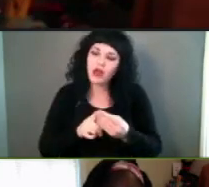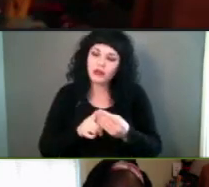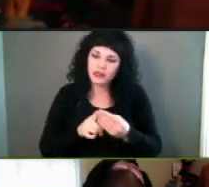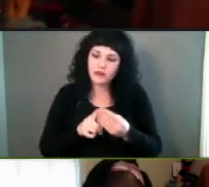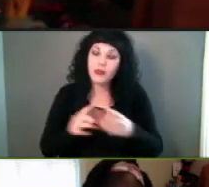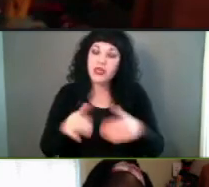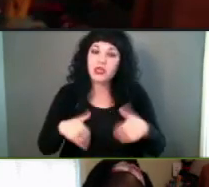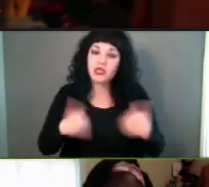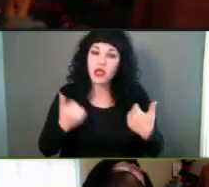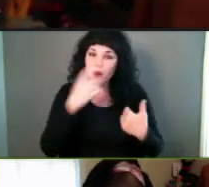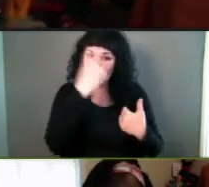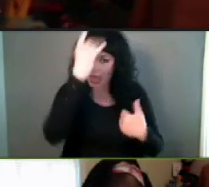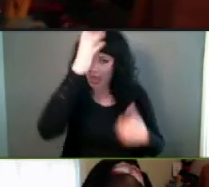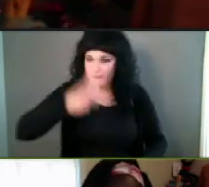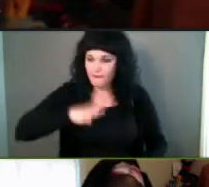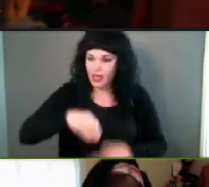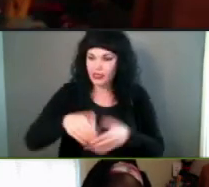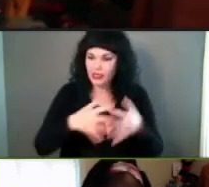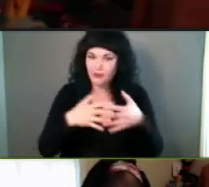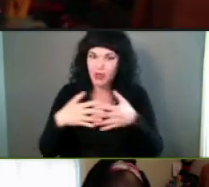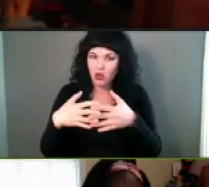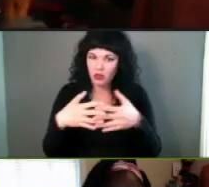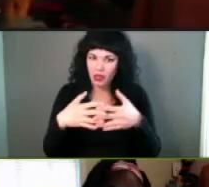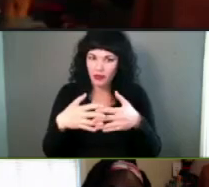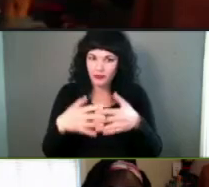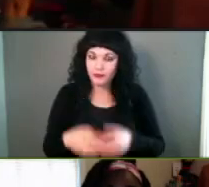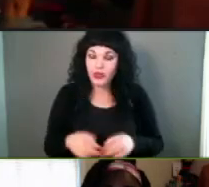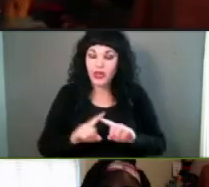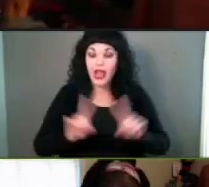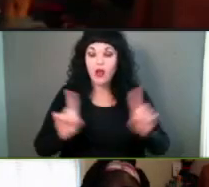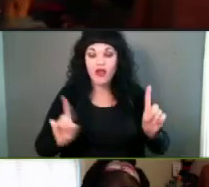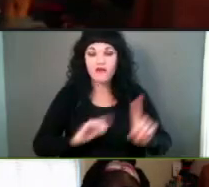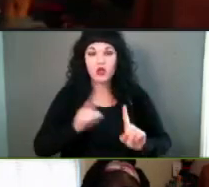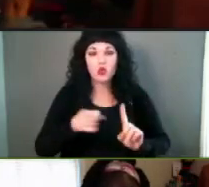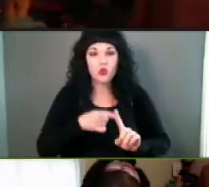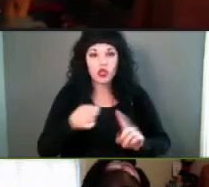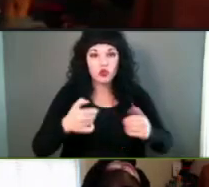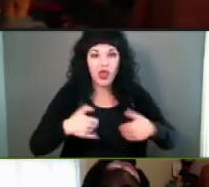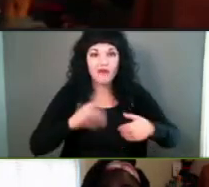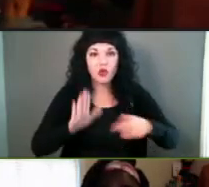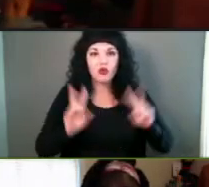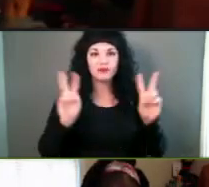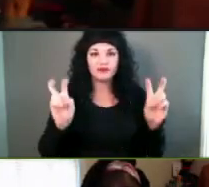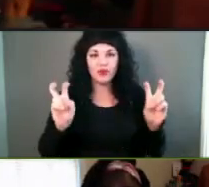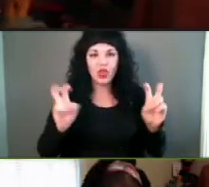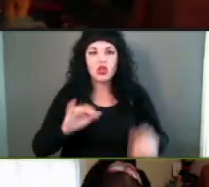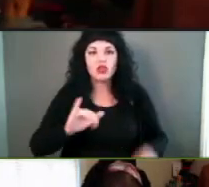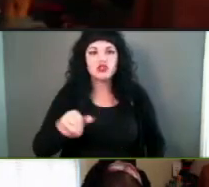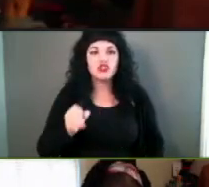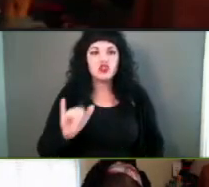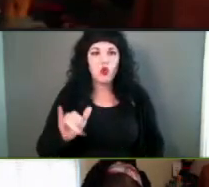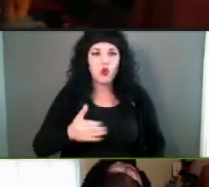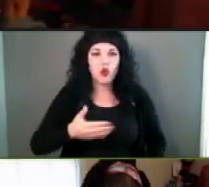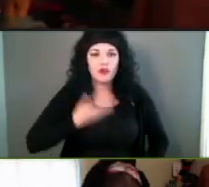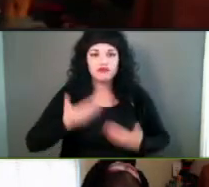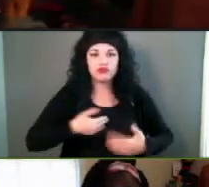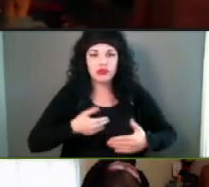However, once you filled your joy bucket up and you've done what you can to stay alive, it's time to